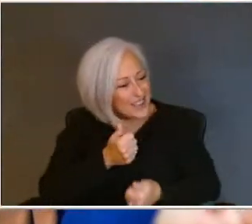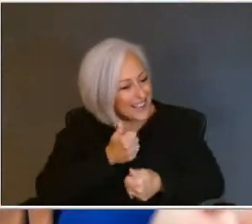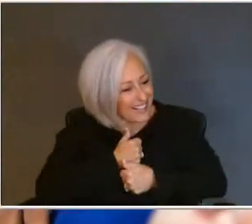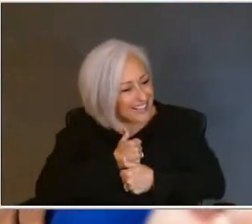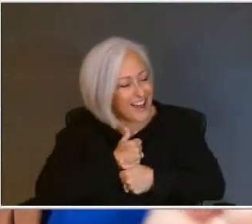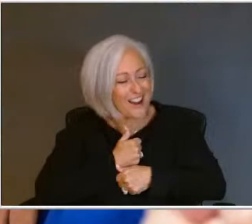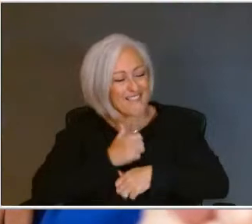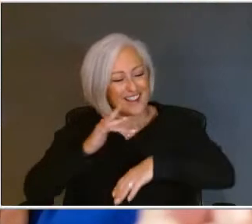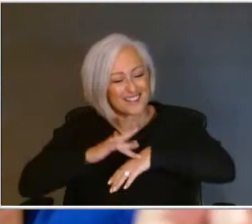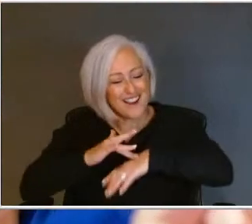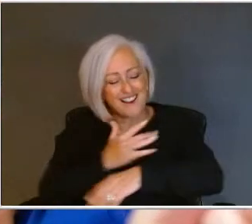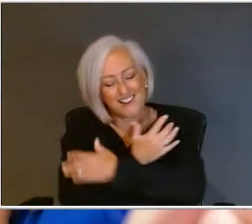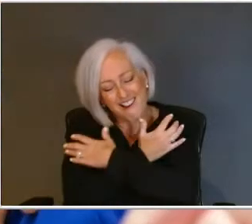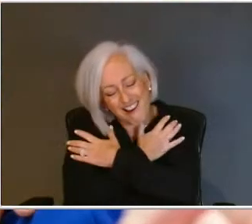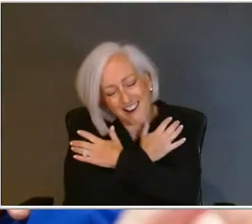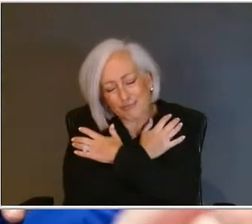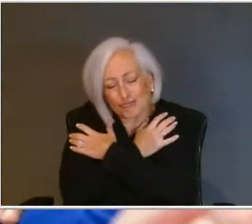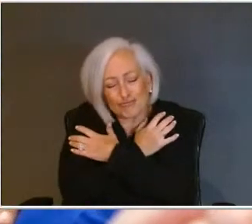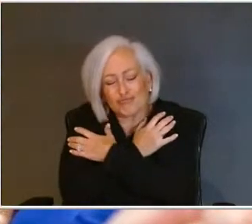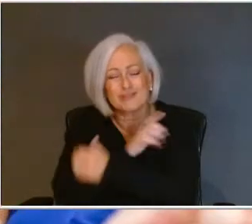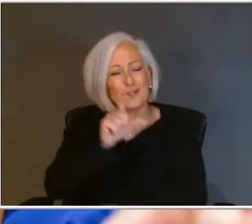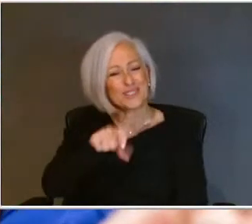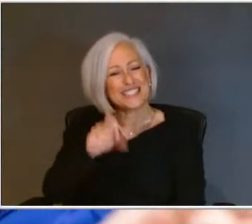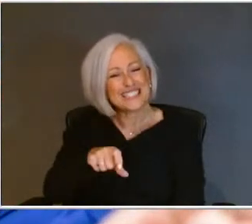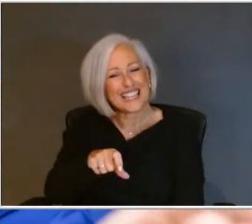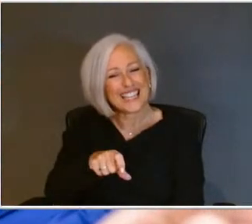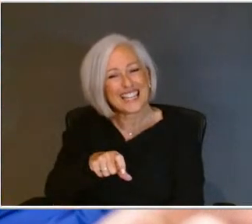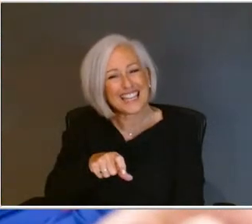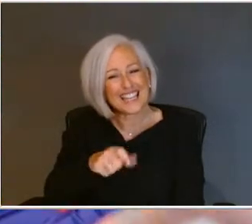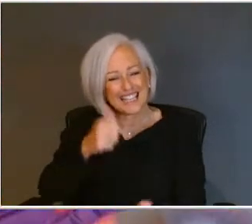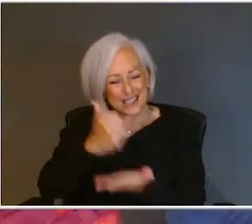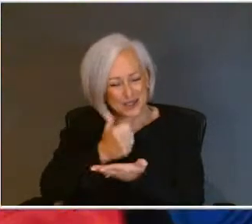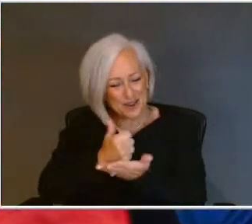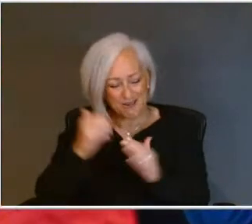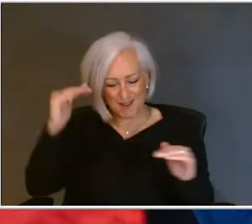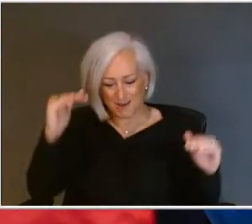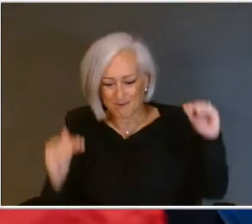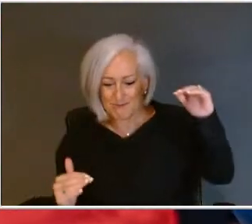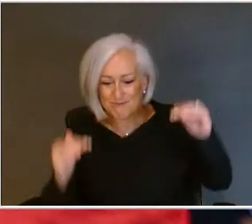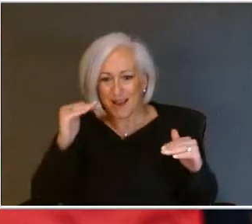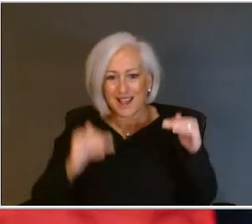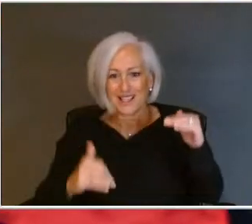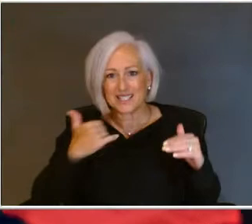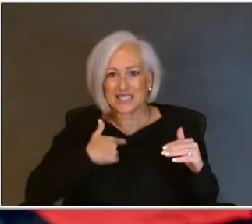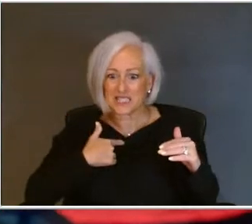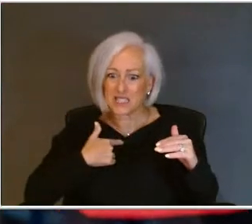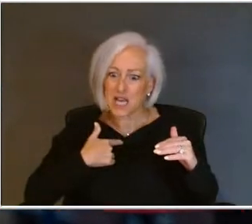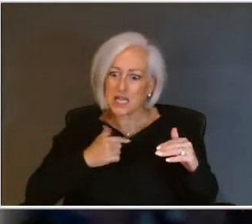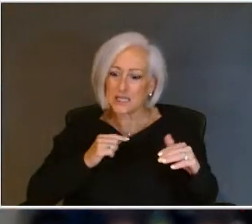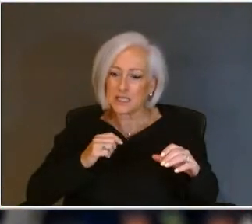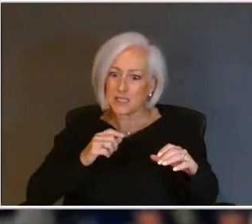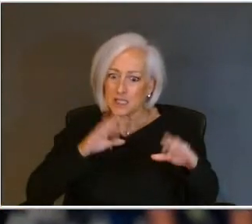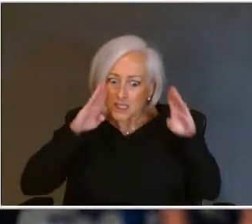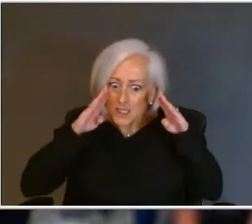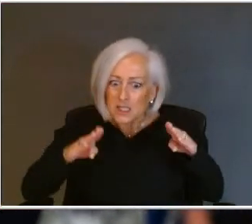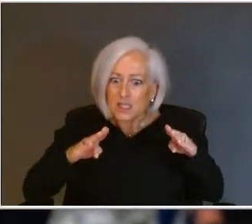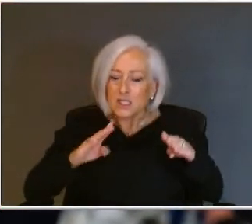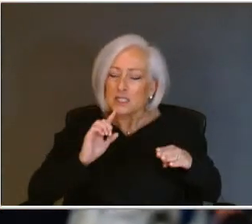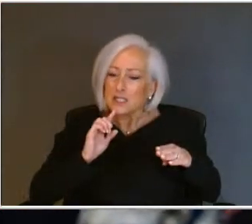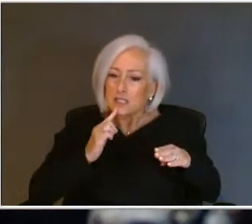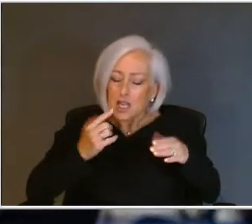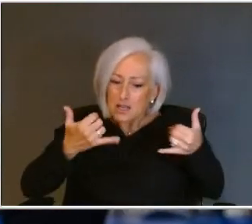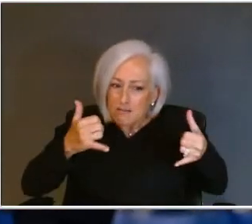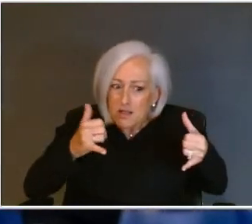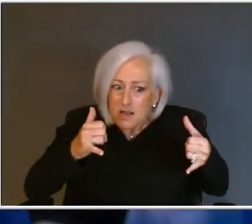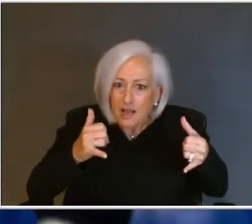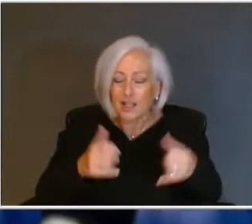and hugs like we're seeing here on the screen, kind of to balance out some of that intense play. You have a preferred position on the